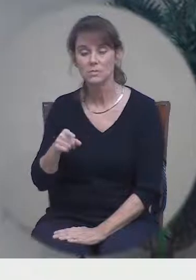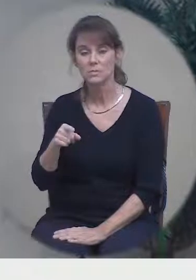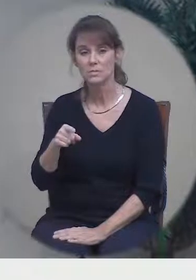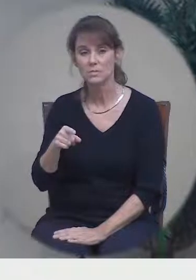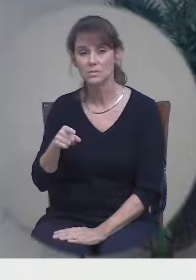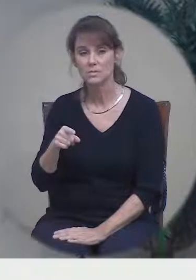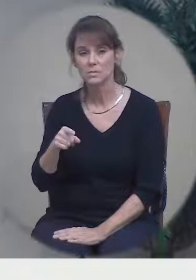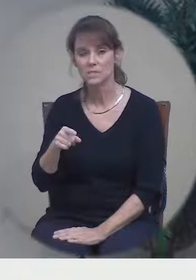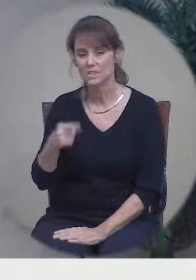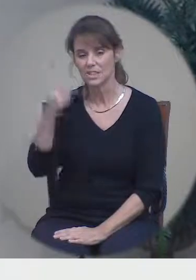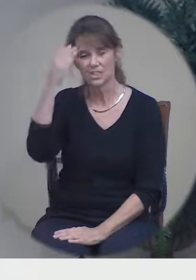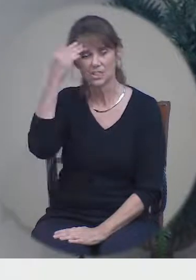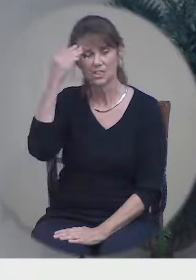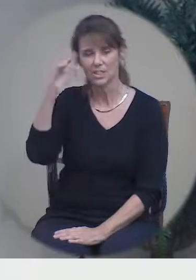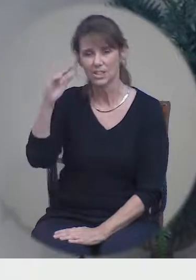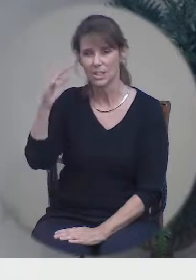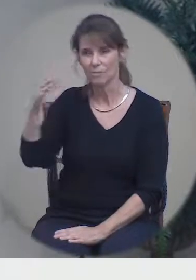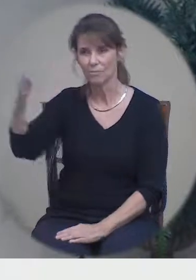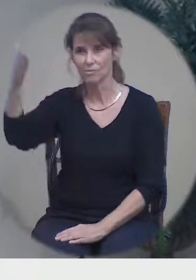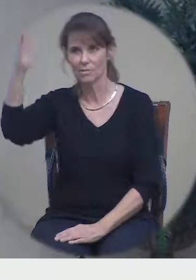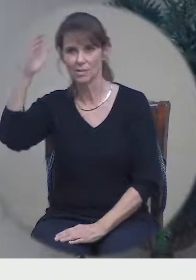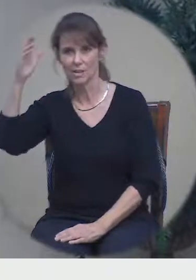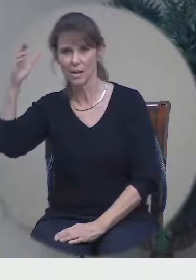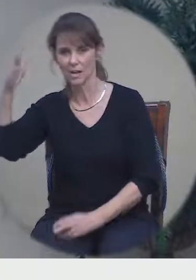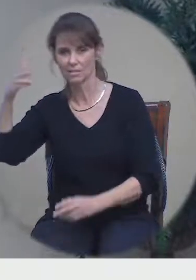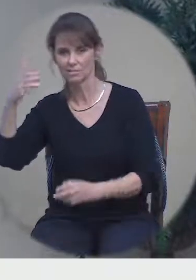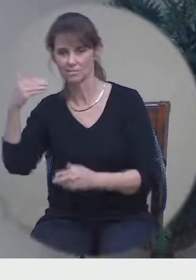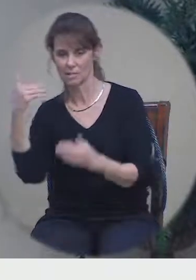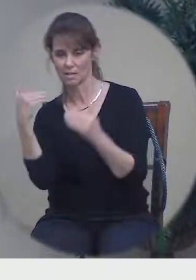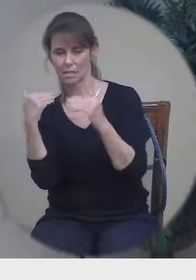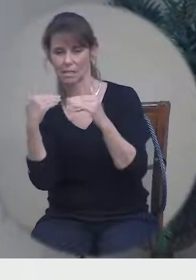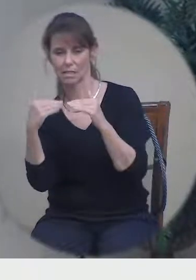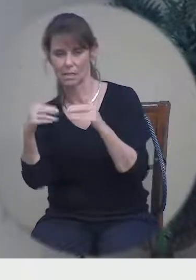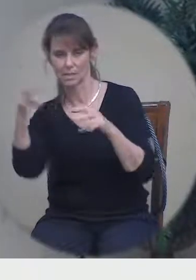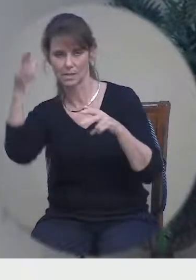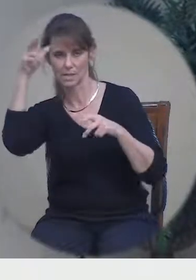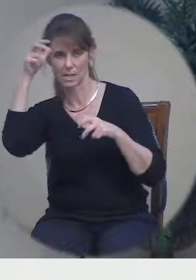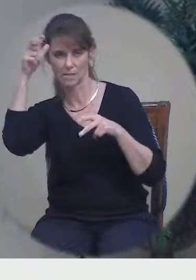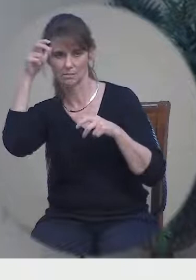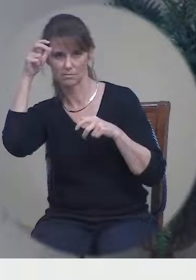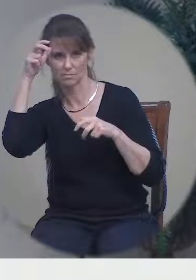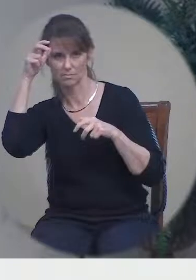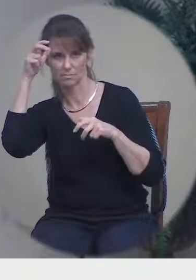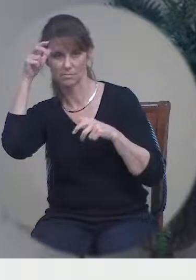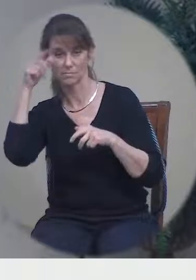Job. And she just simply says, curse God and die.